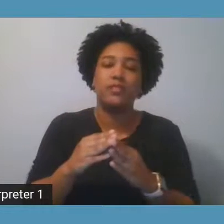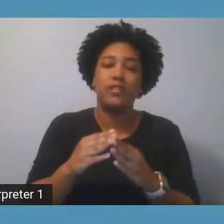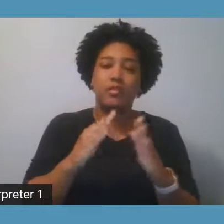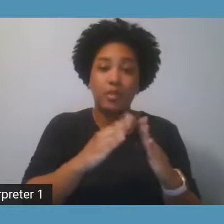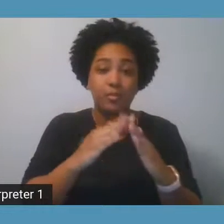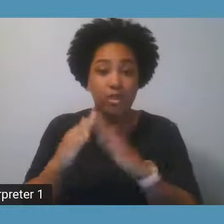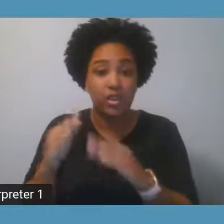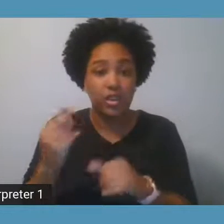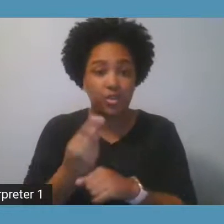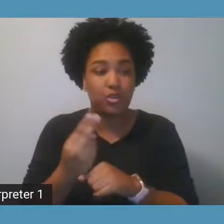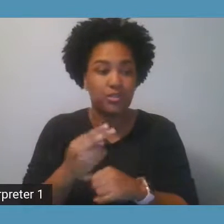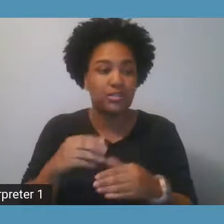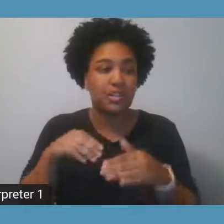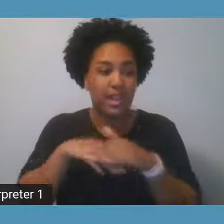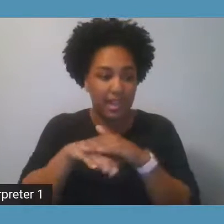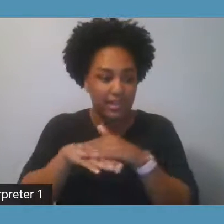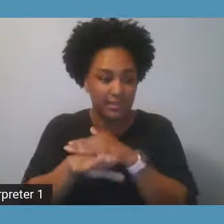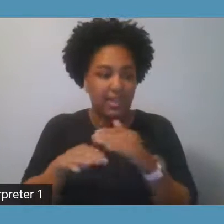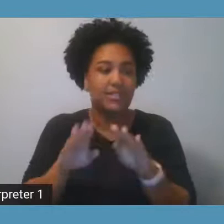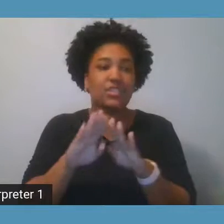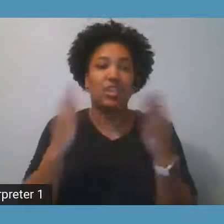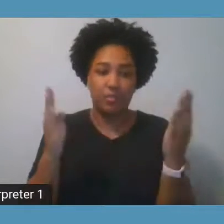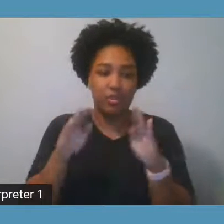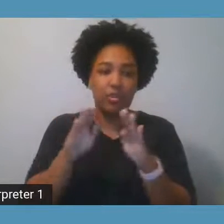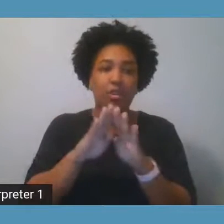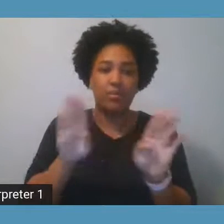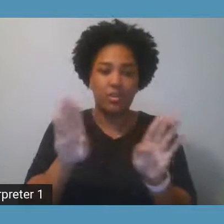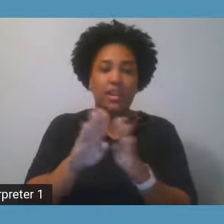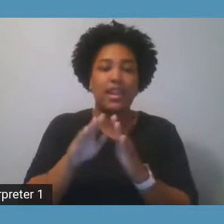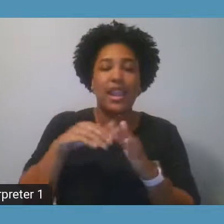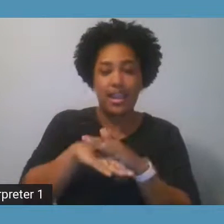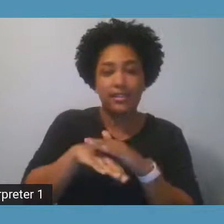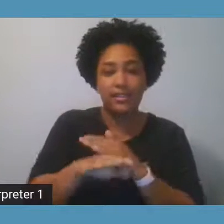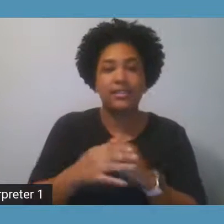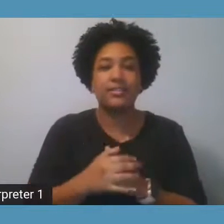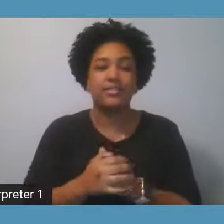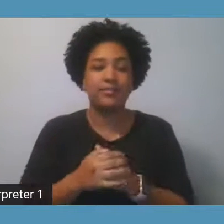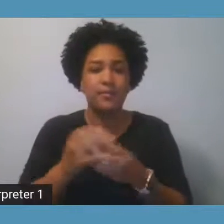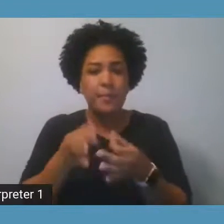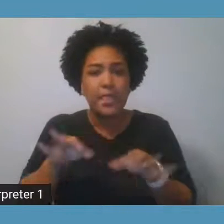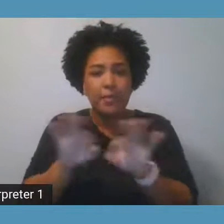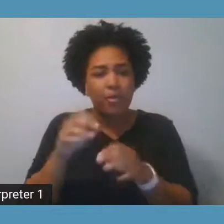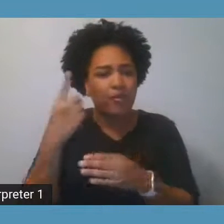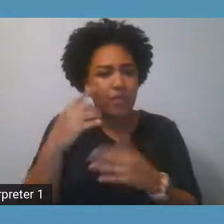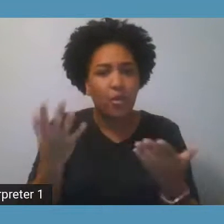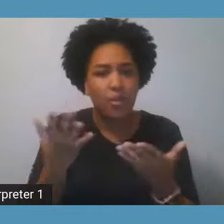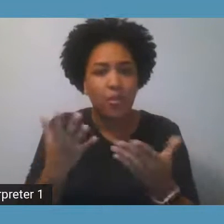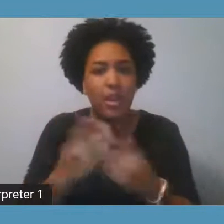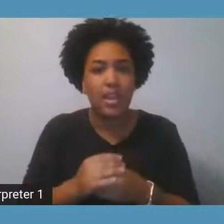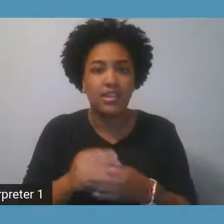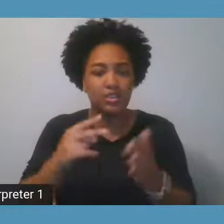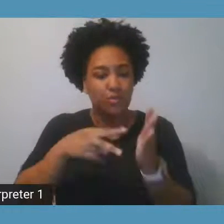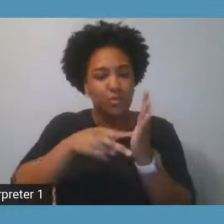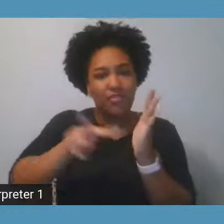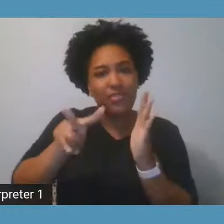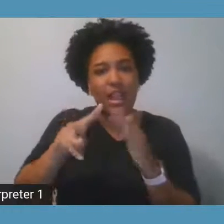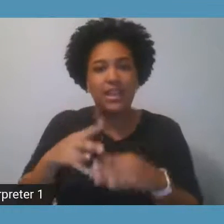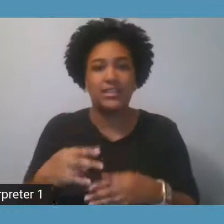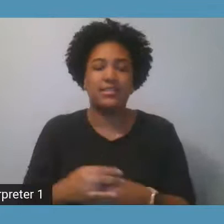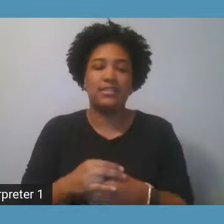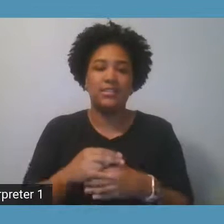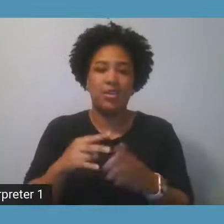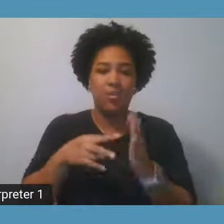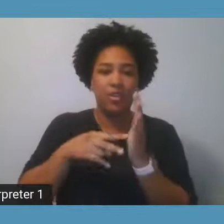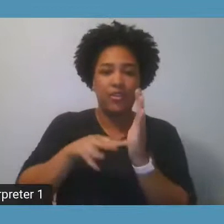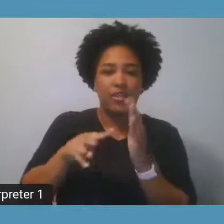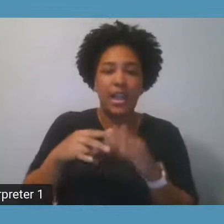digital spaces may substitute for our physical sense of place, it is important to reflect on the land we each occupy and honor the Indigenous